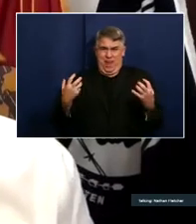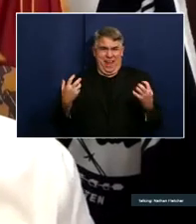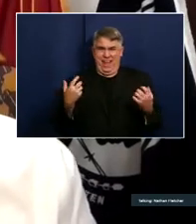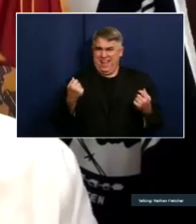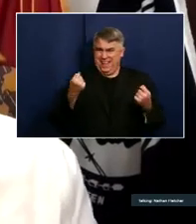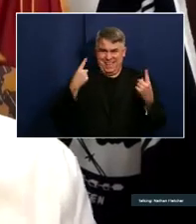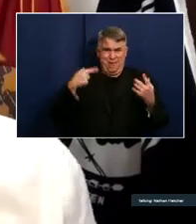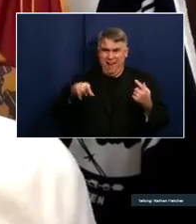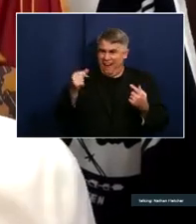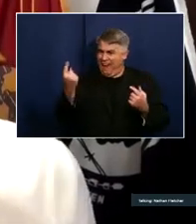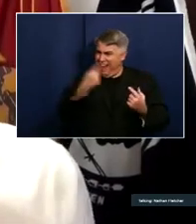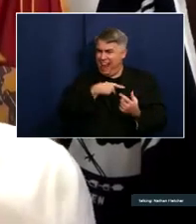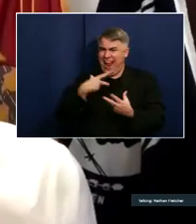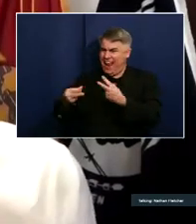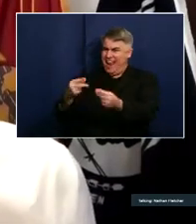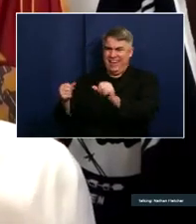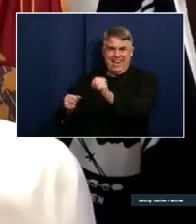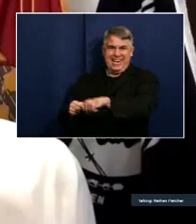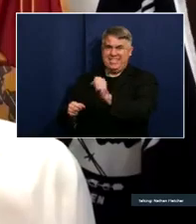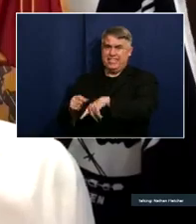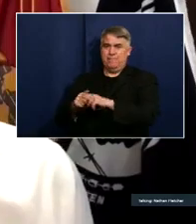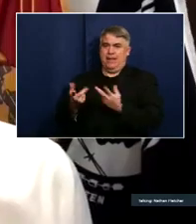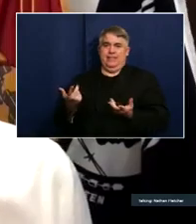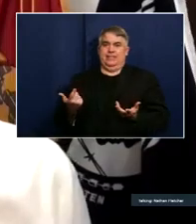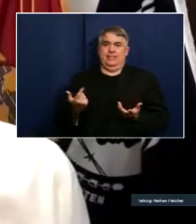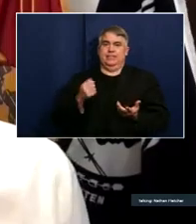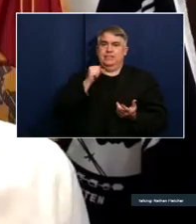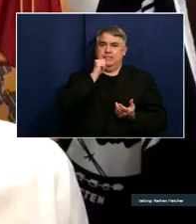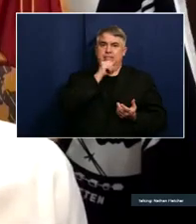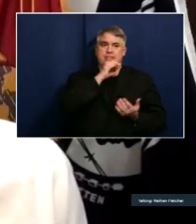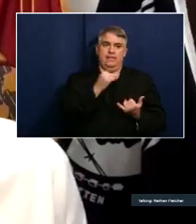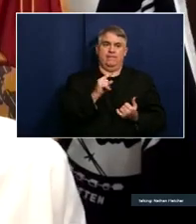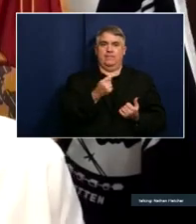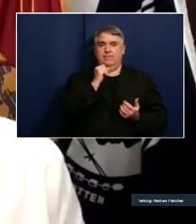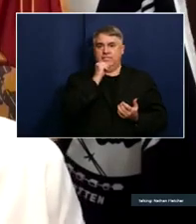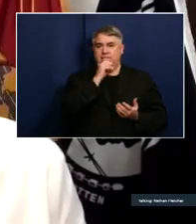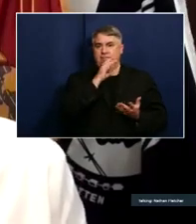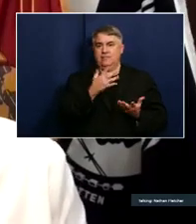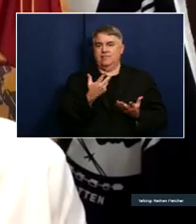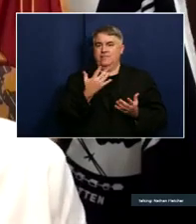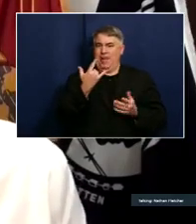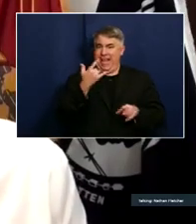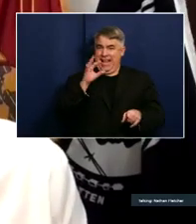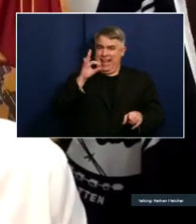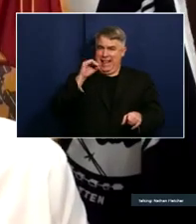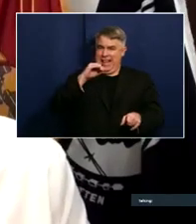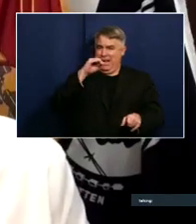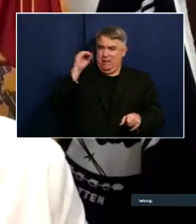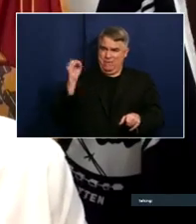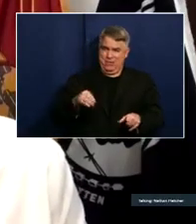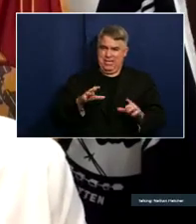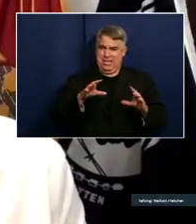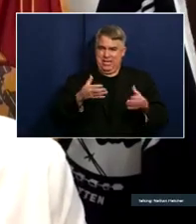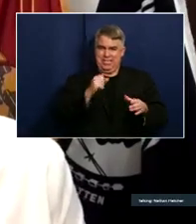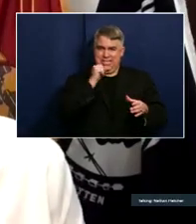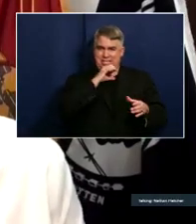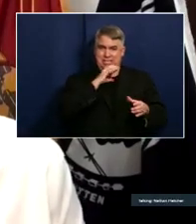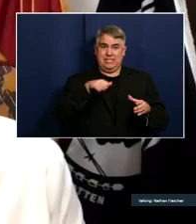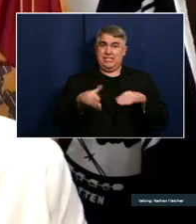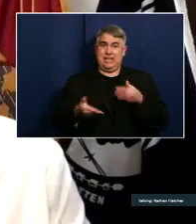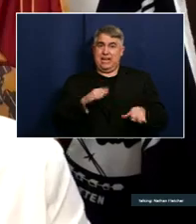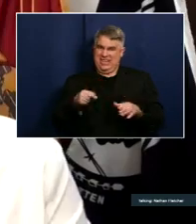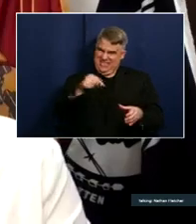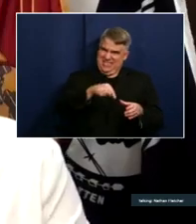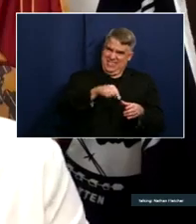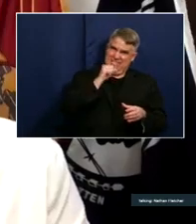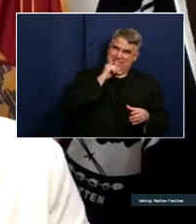right now, but right now we're doing seniors. And seniors represent 90% of our death. And I do not